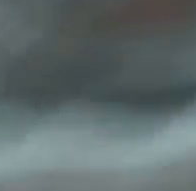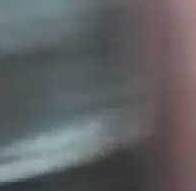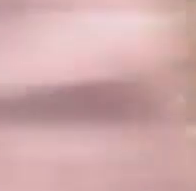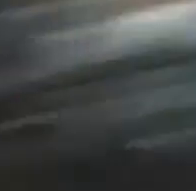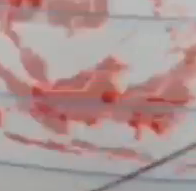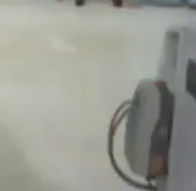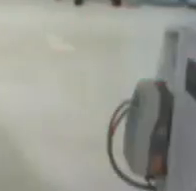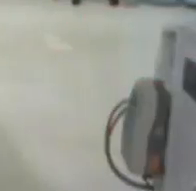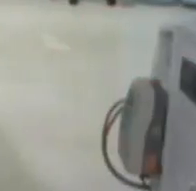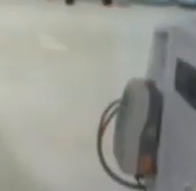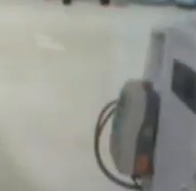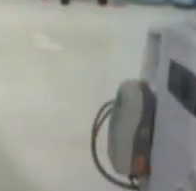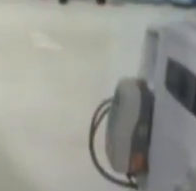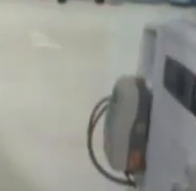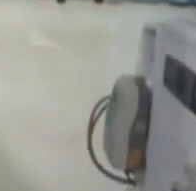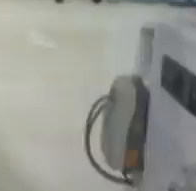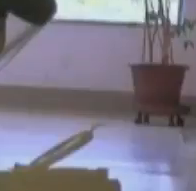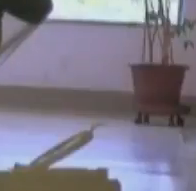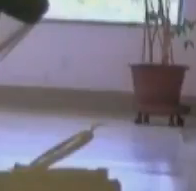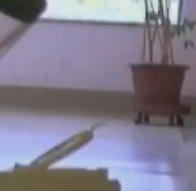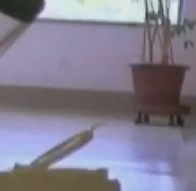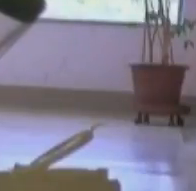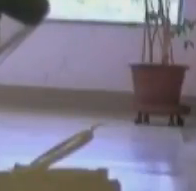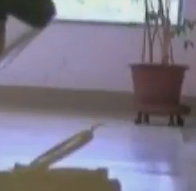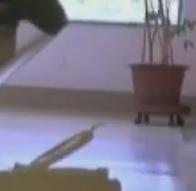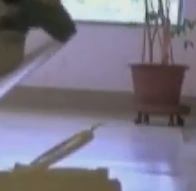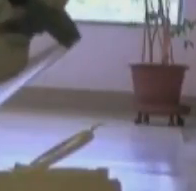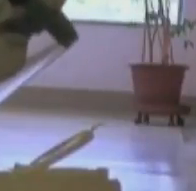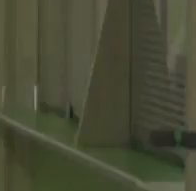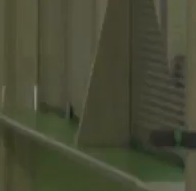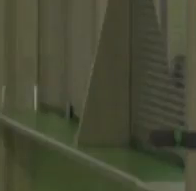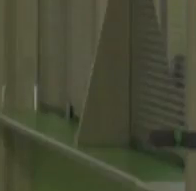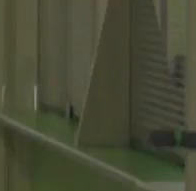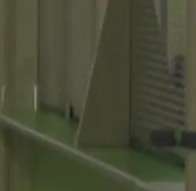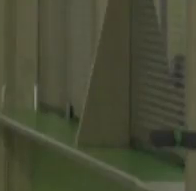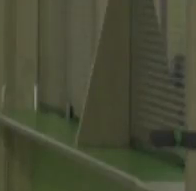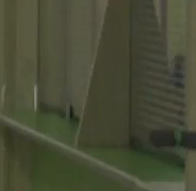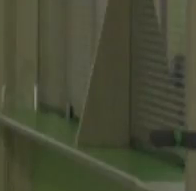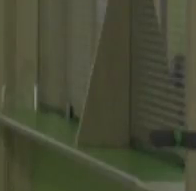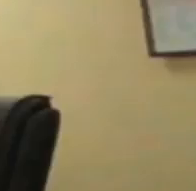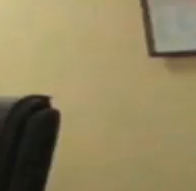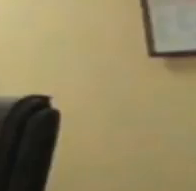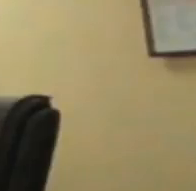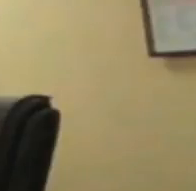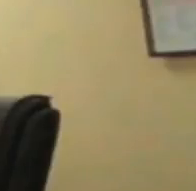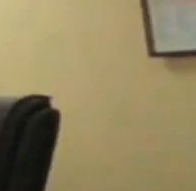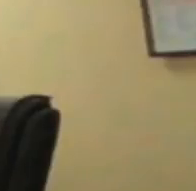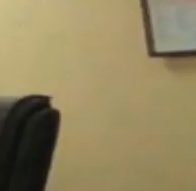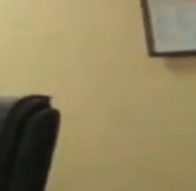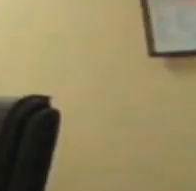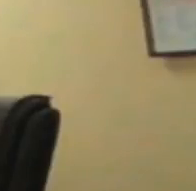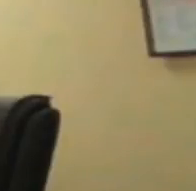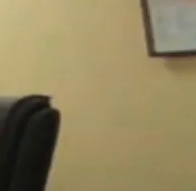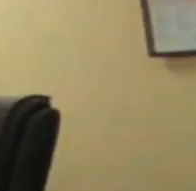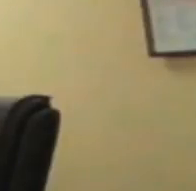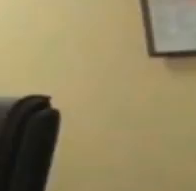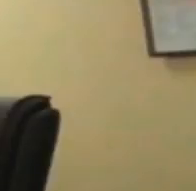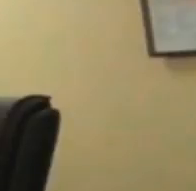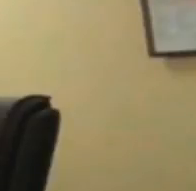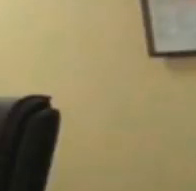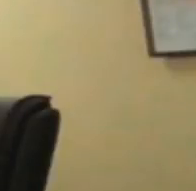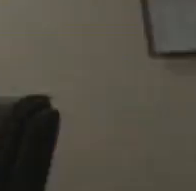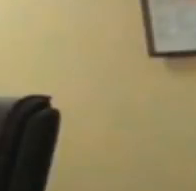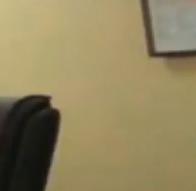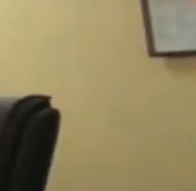doorstep. Plus, the healthcare warriors in the front line push on. A lot of anxiety, a lot of